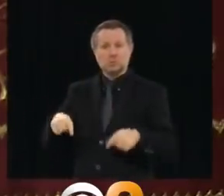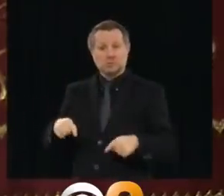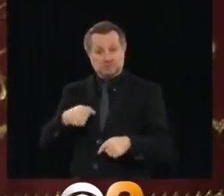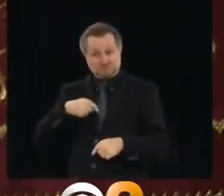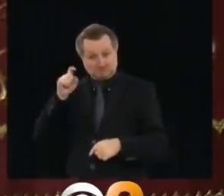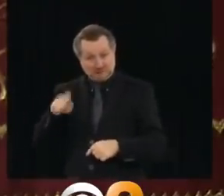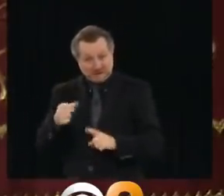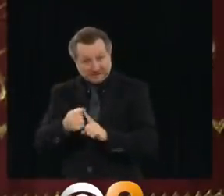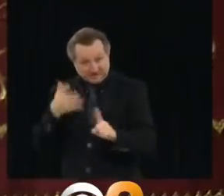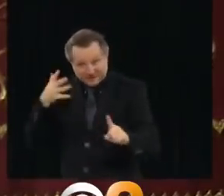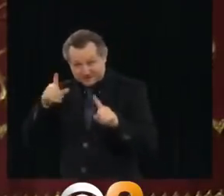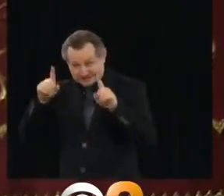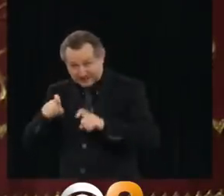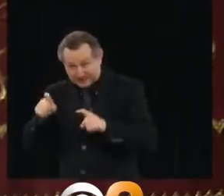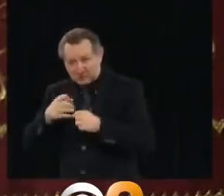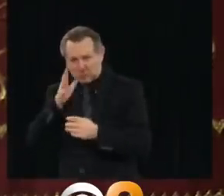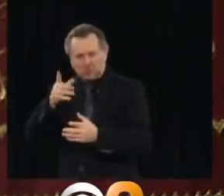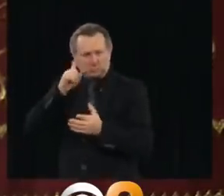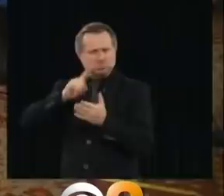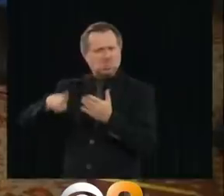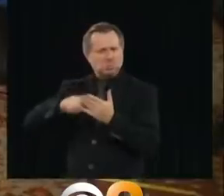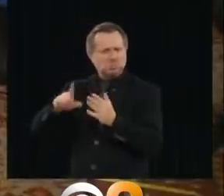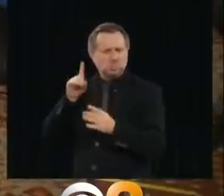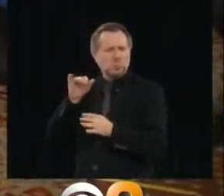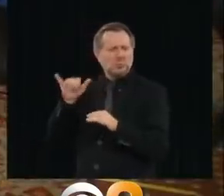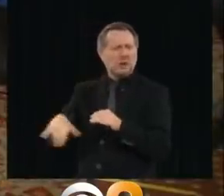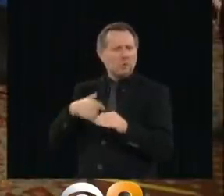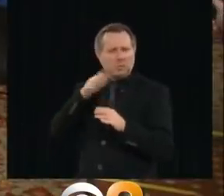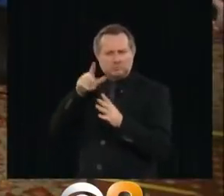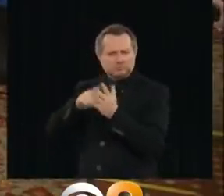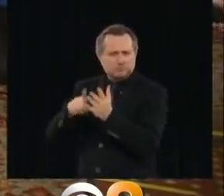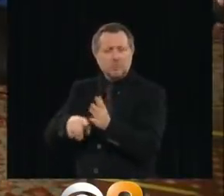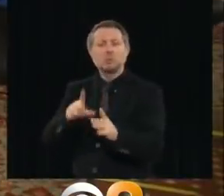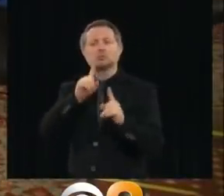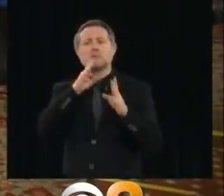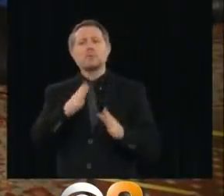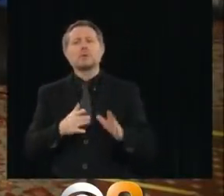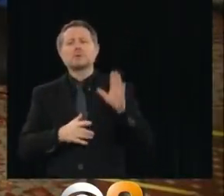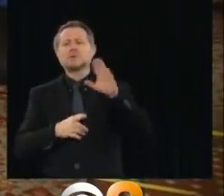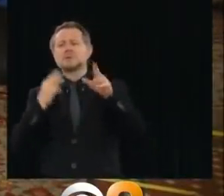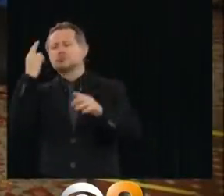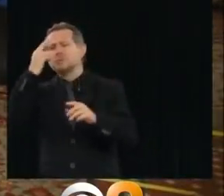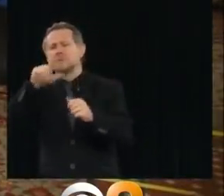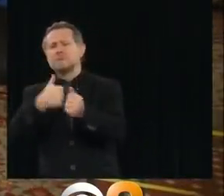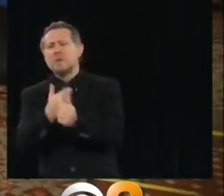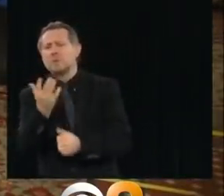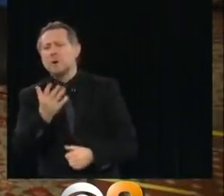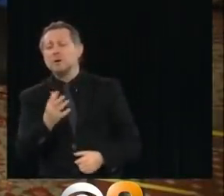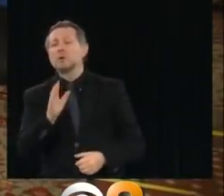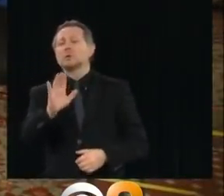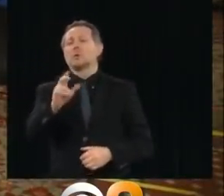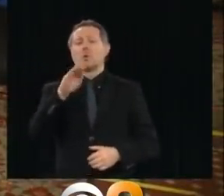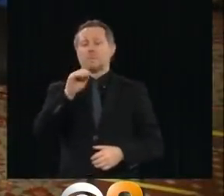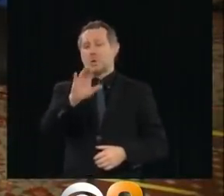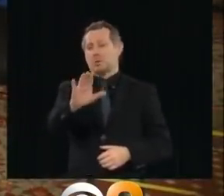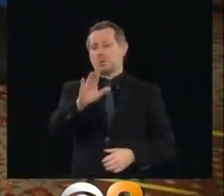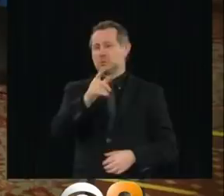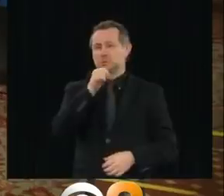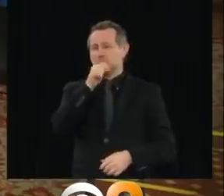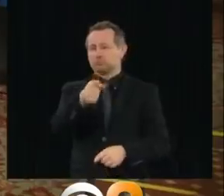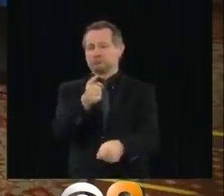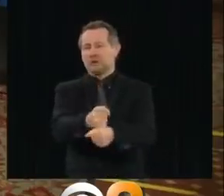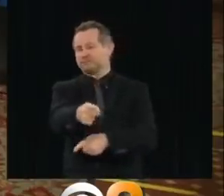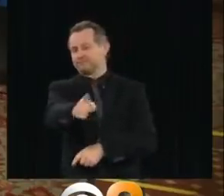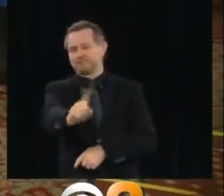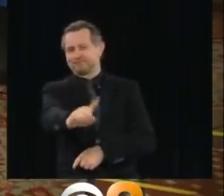prisons, it's something that we're looking at, and we'll expand accordingly. Is there any rationale, though, for why? Yeah, but let me tell you something. I'll tell you why you can't be right.